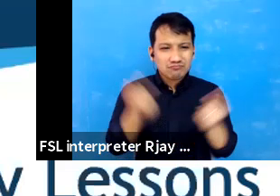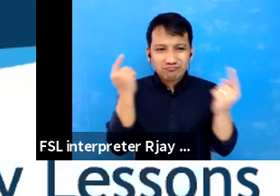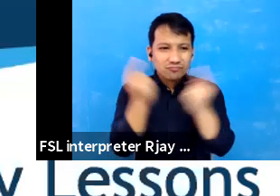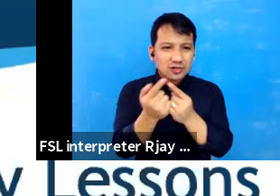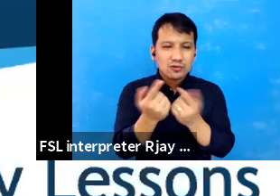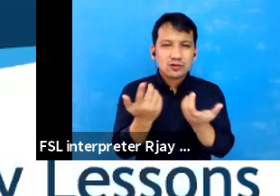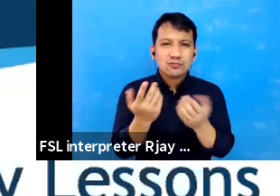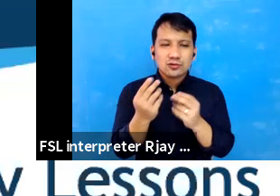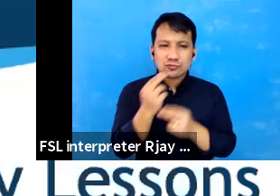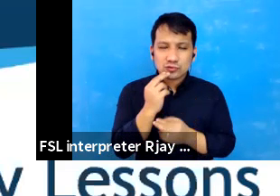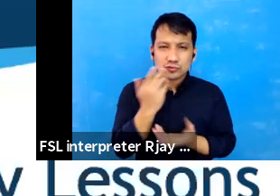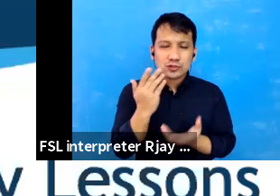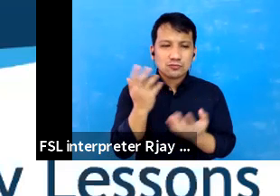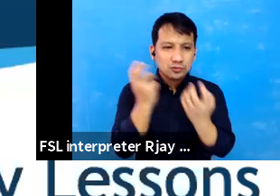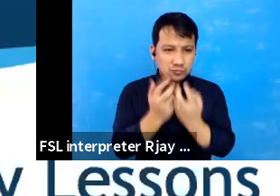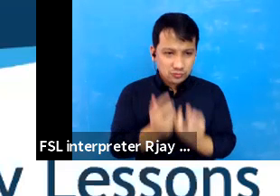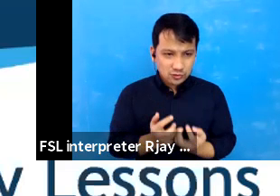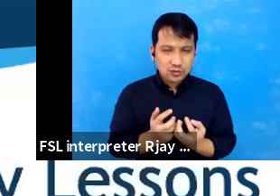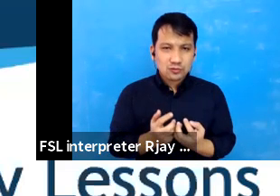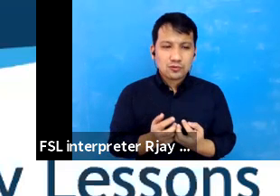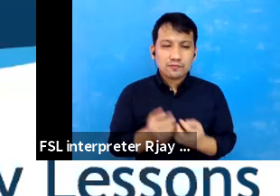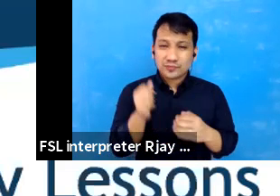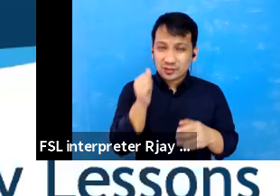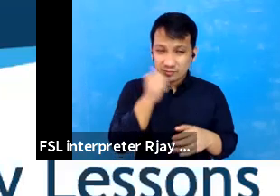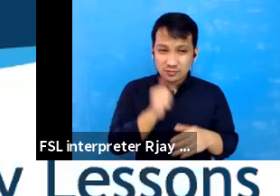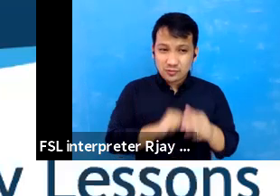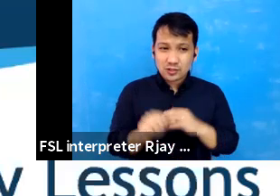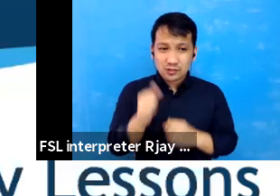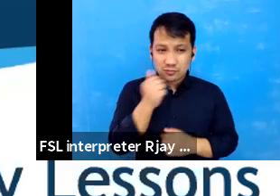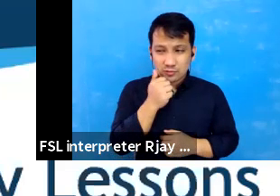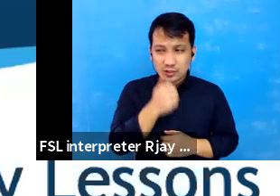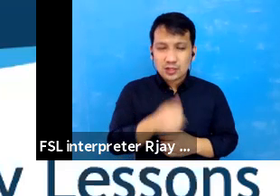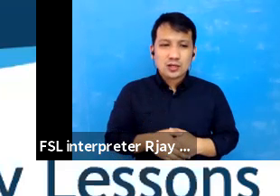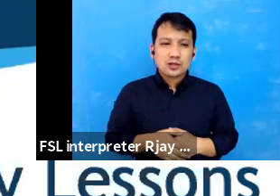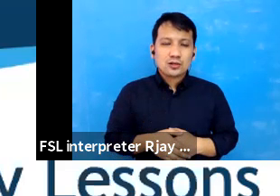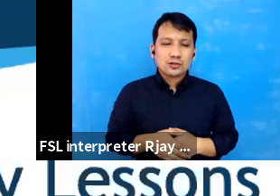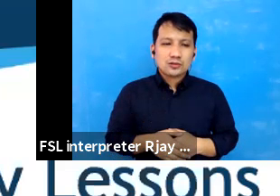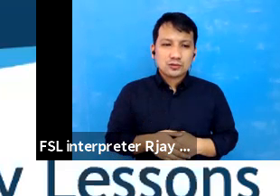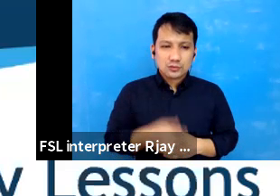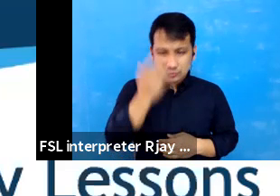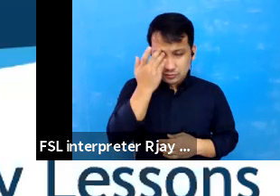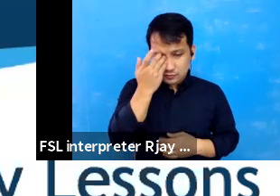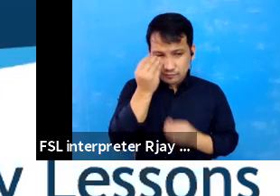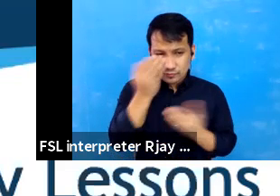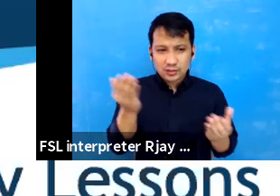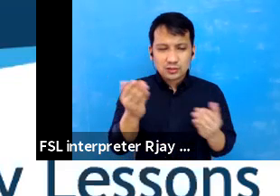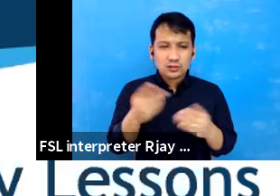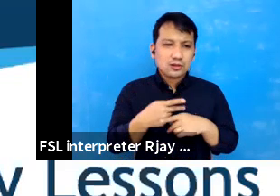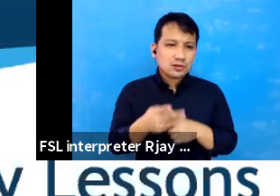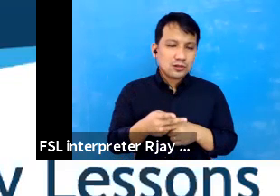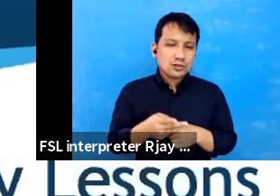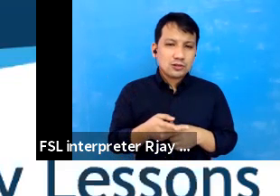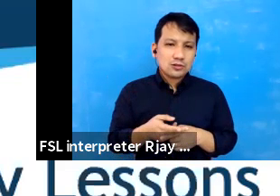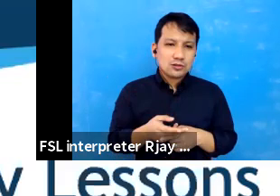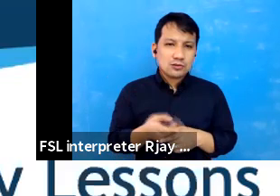the nutritionally at-risk pregnant women, especially those who are poor and marginalized. Knowing